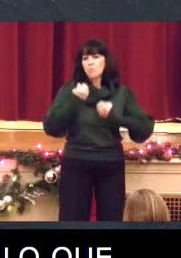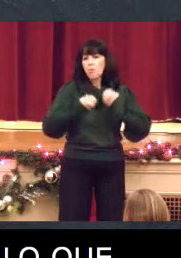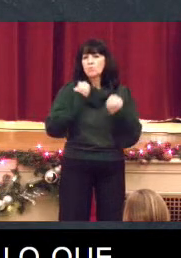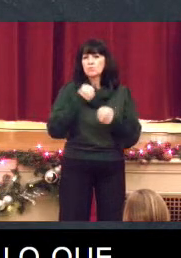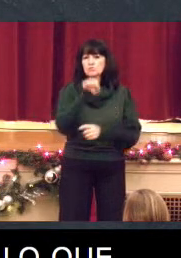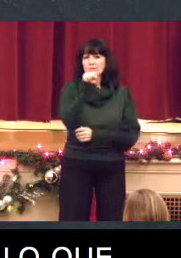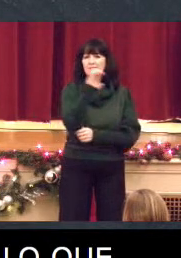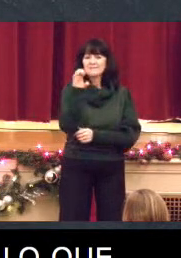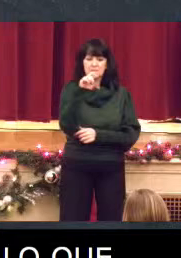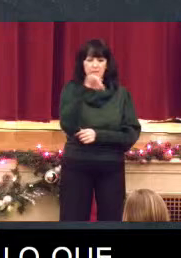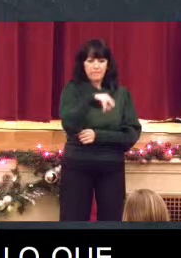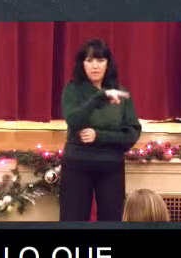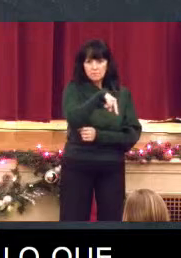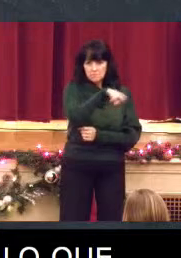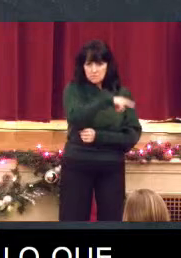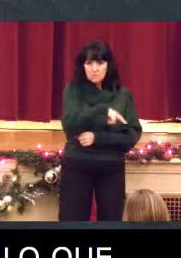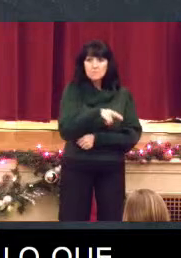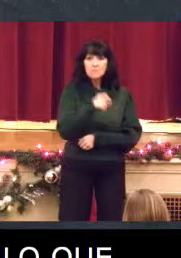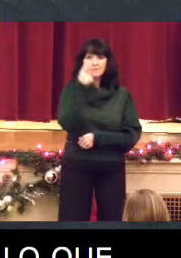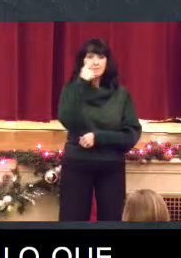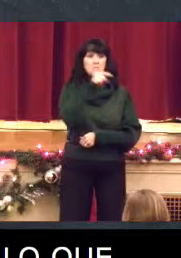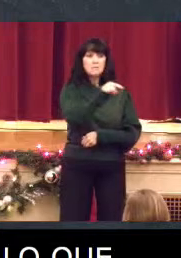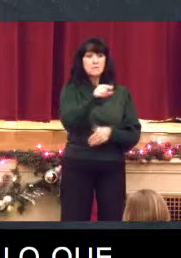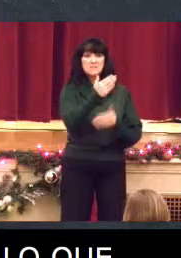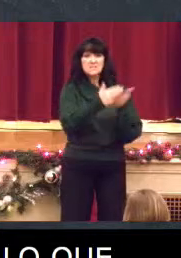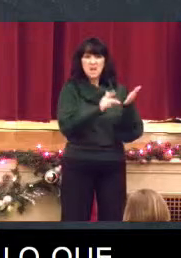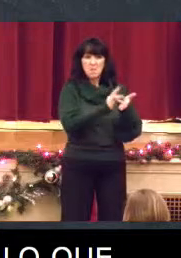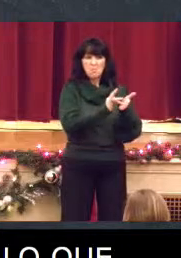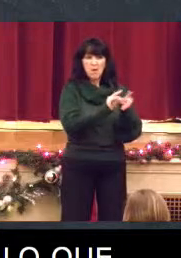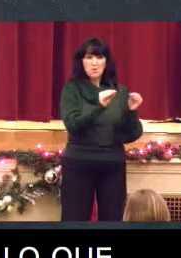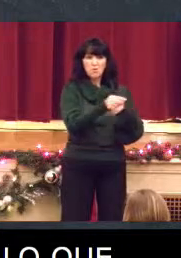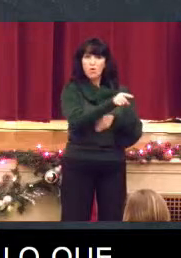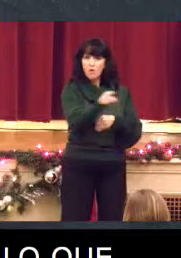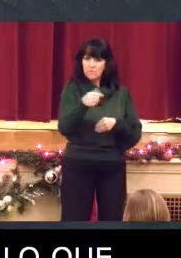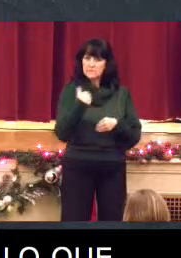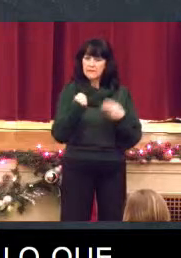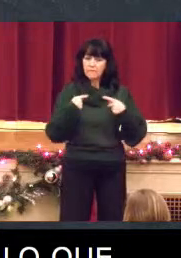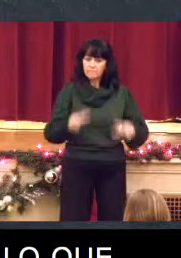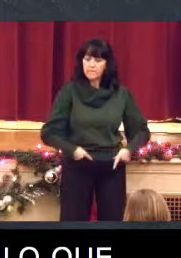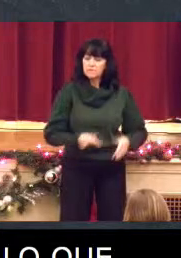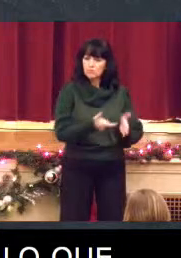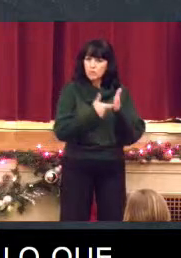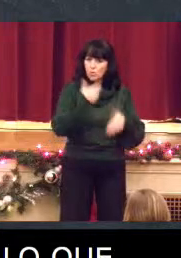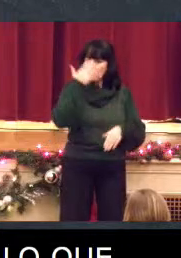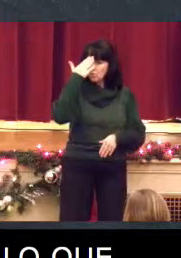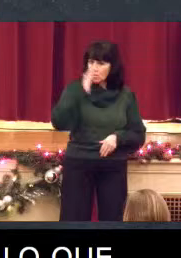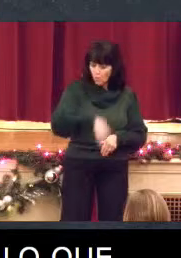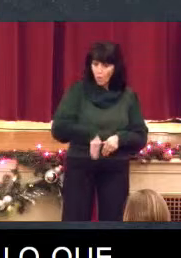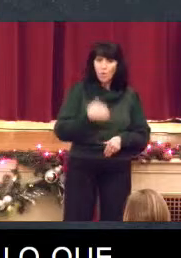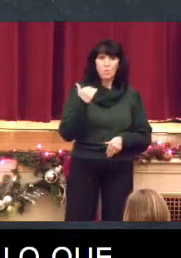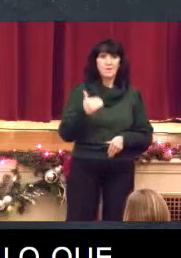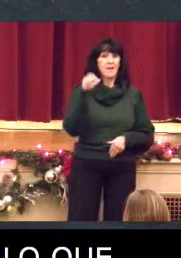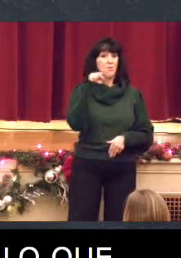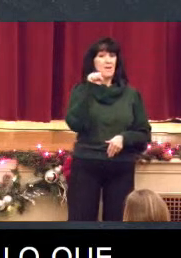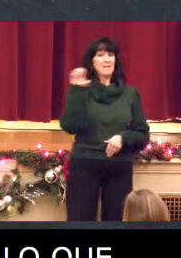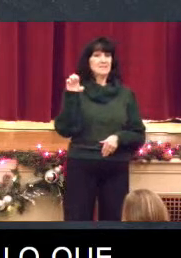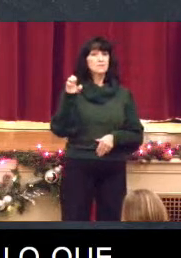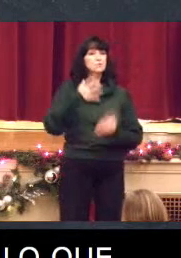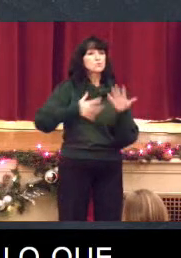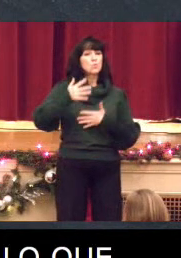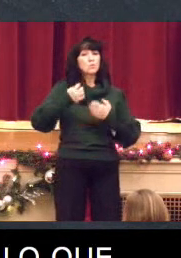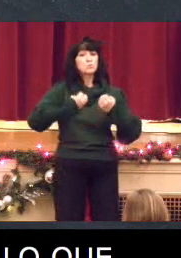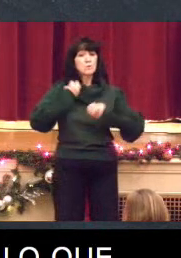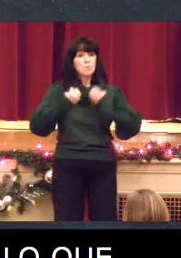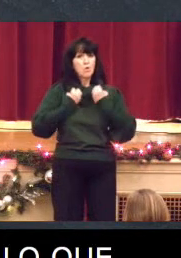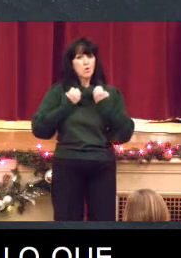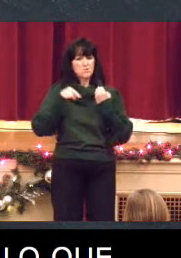around medical facilities, getting physicals and that sort of thing. We know that social emotional learning has become a huge piece, and